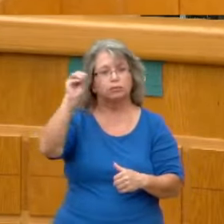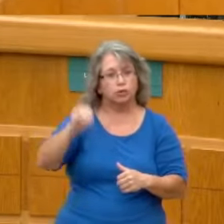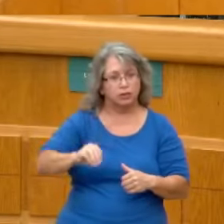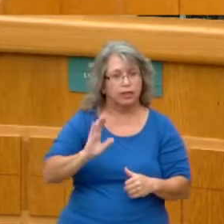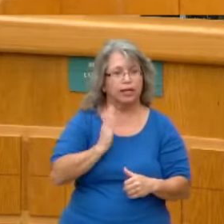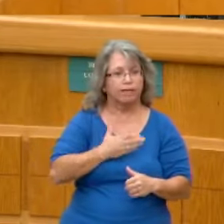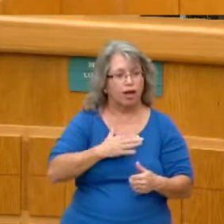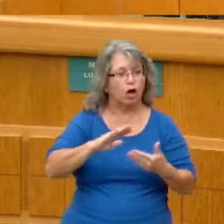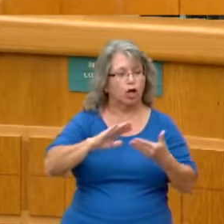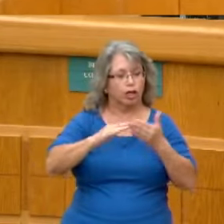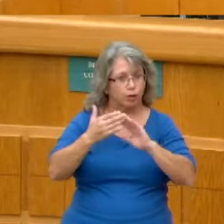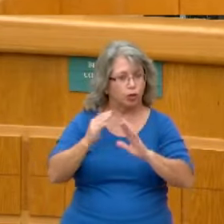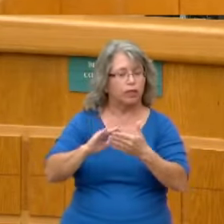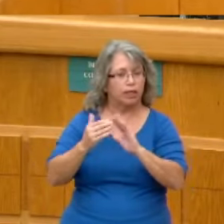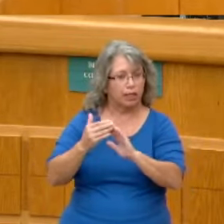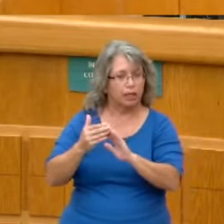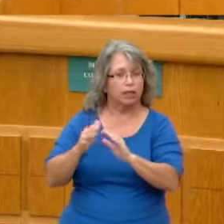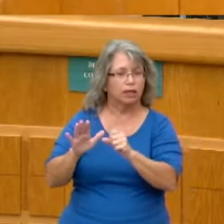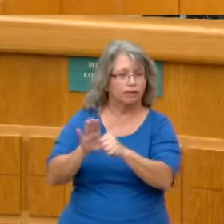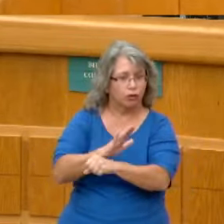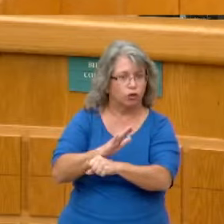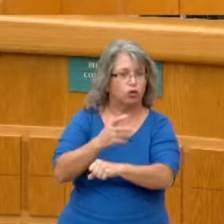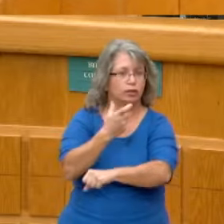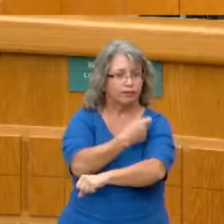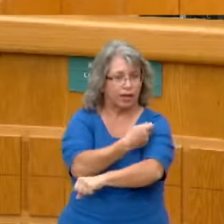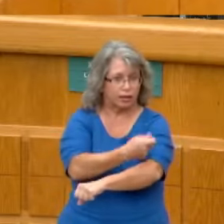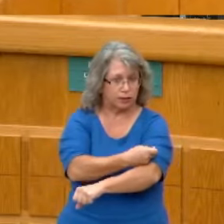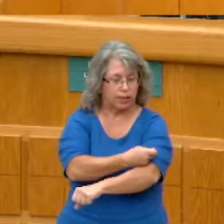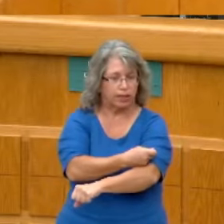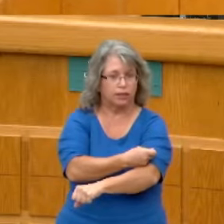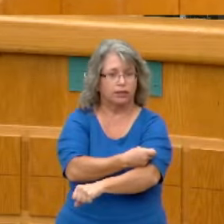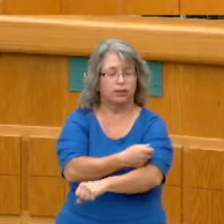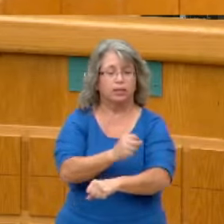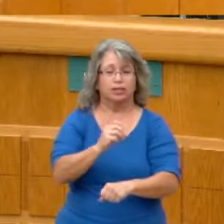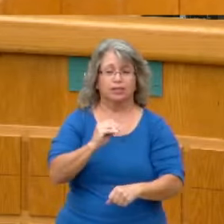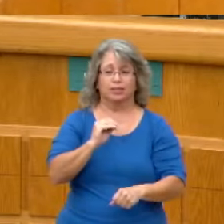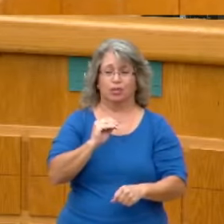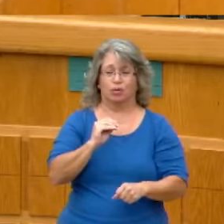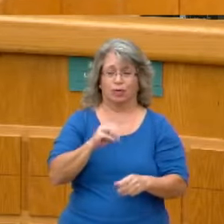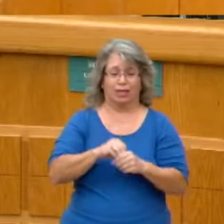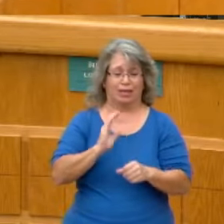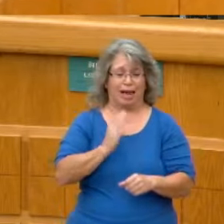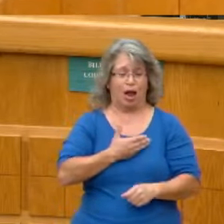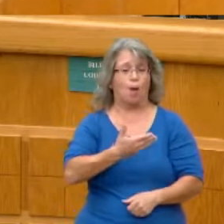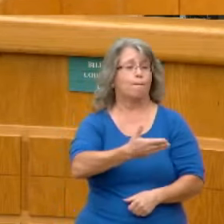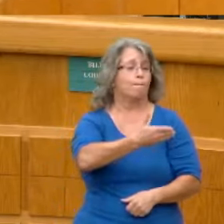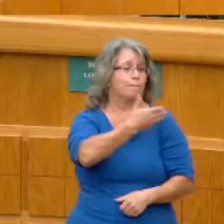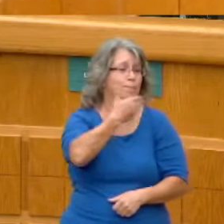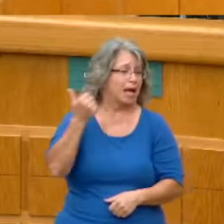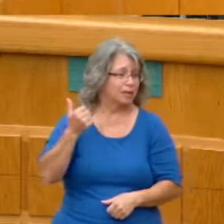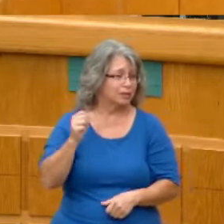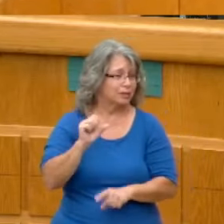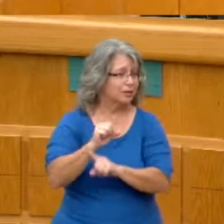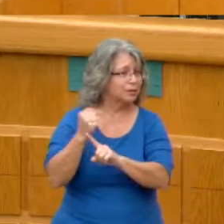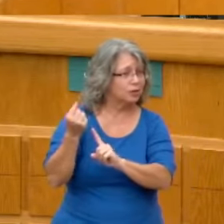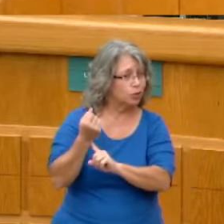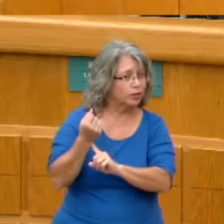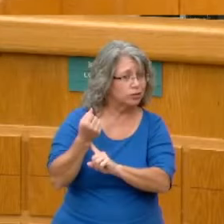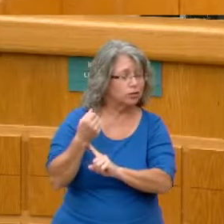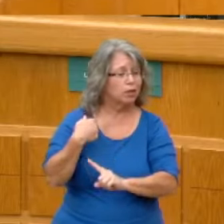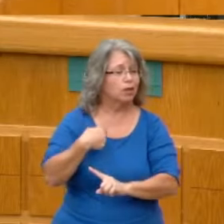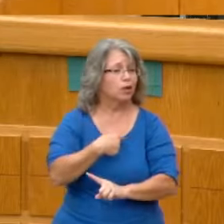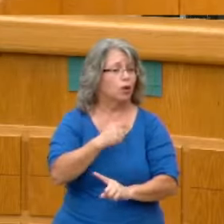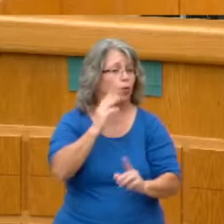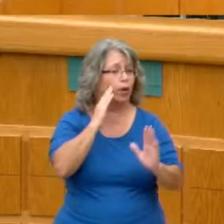eligible 12 years of age and up. So in our best case scenario, we're hoping to see a